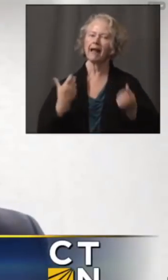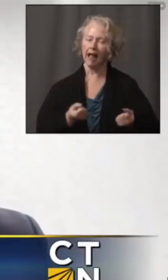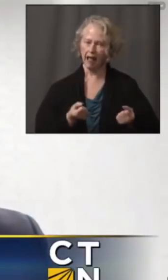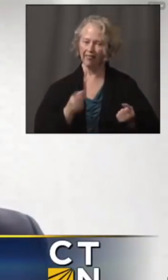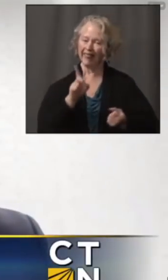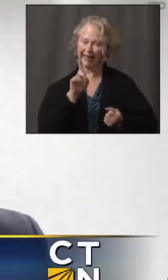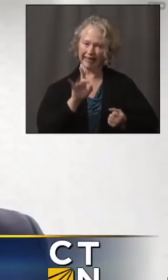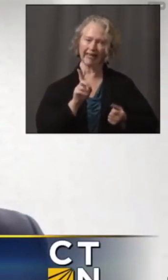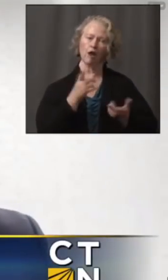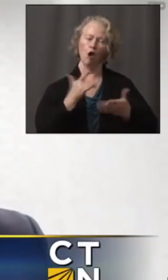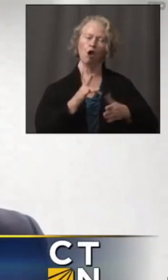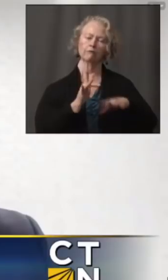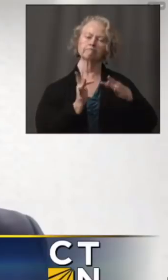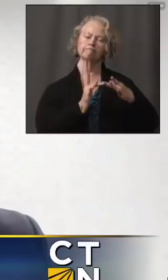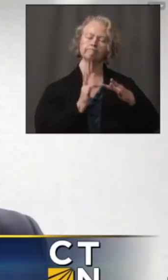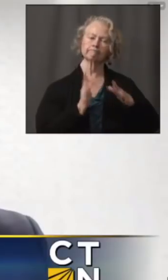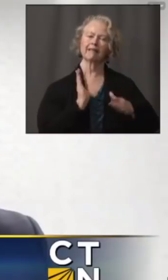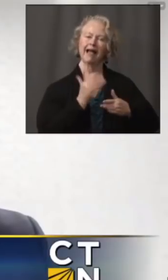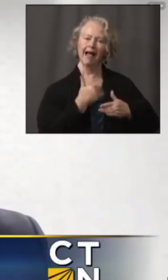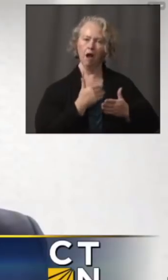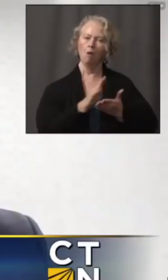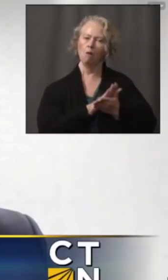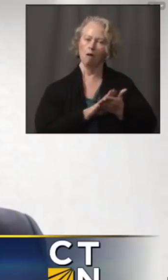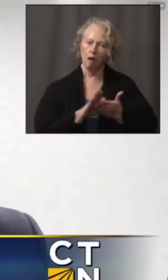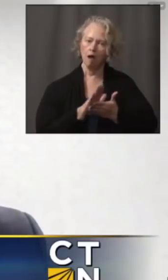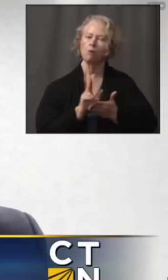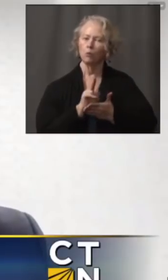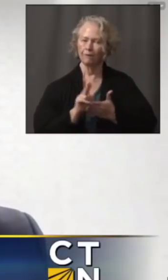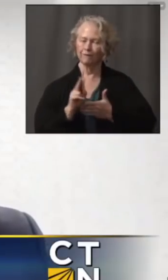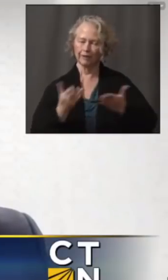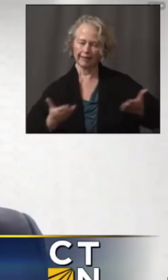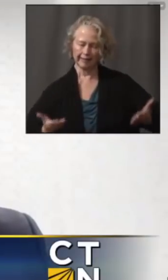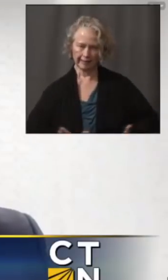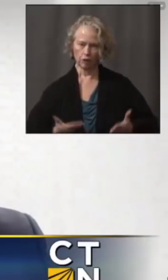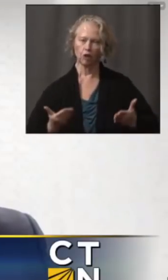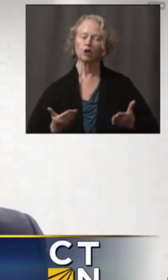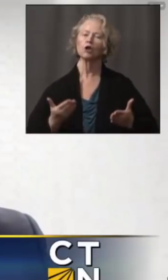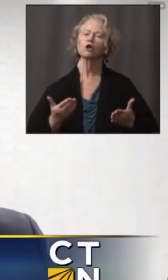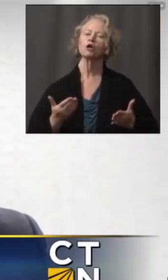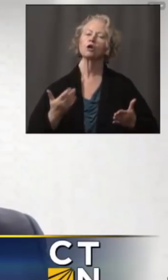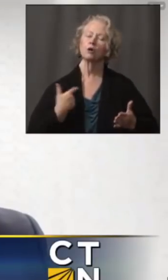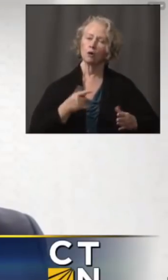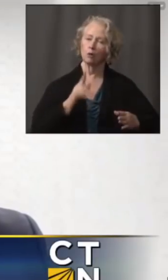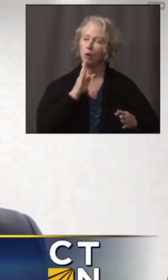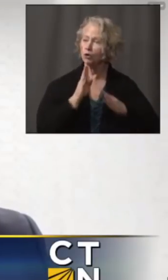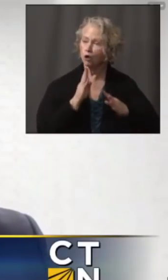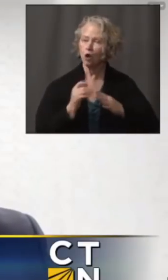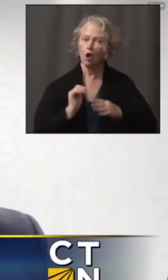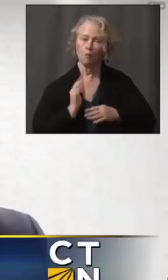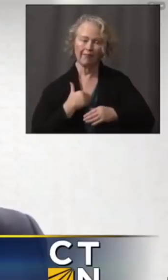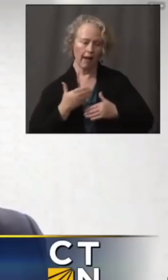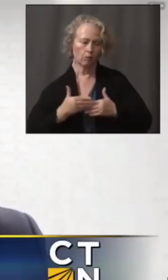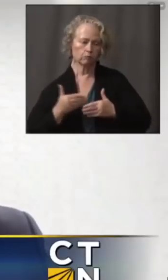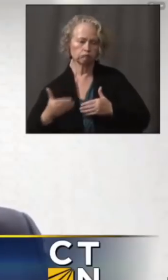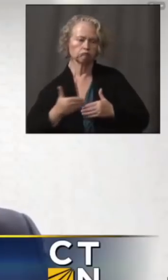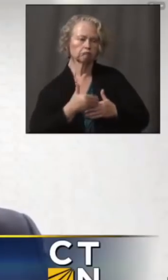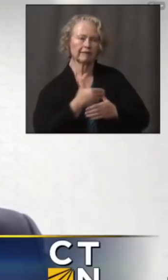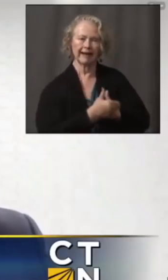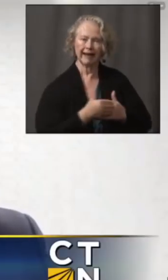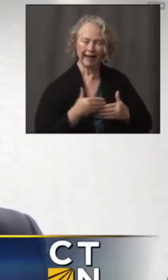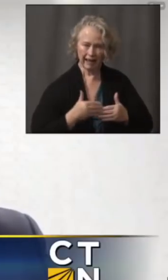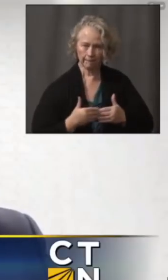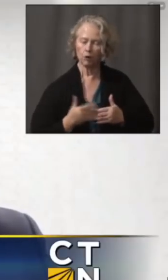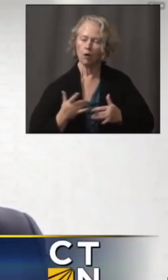to Connecticut universities and colleges on Thursday. While we are having conversations with our regional partners about having a more